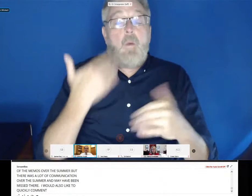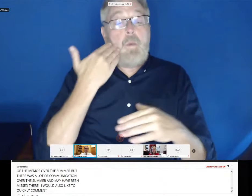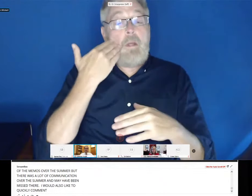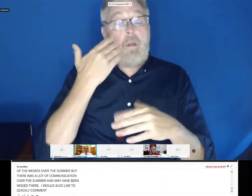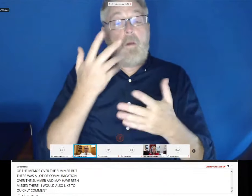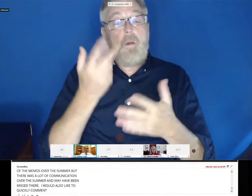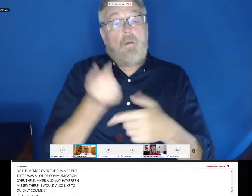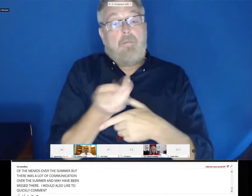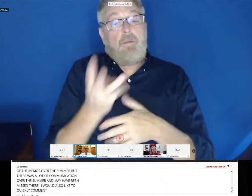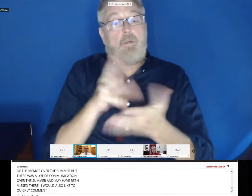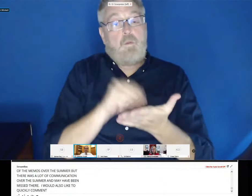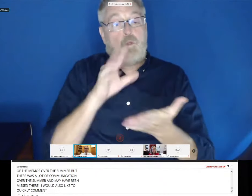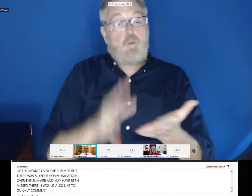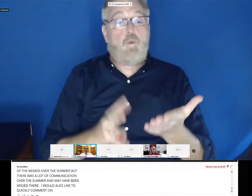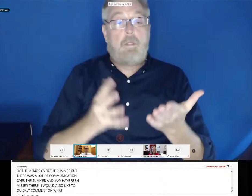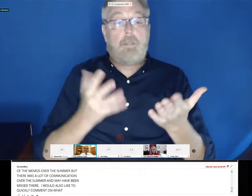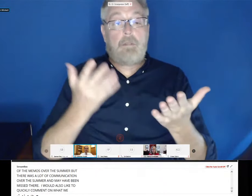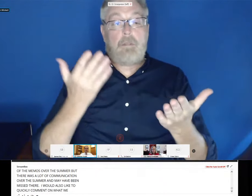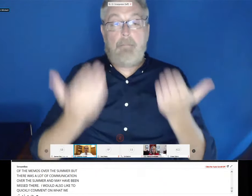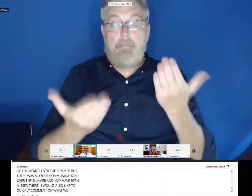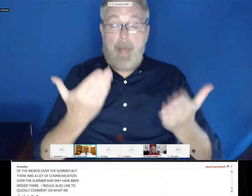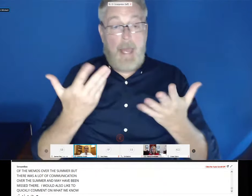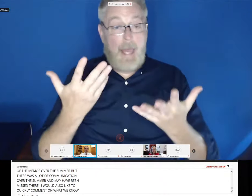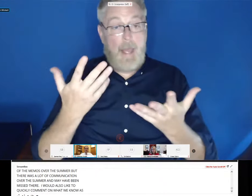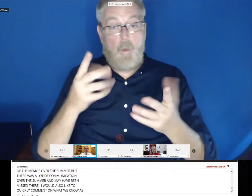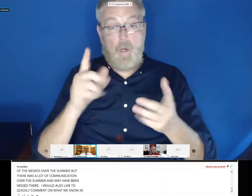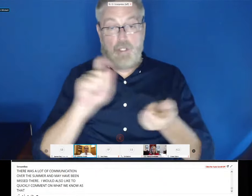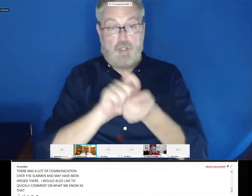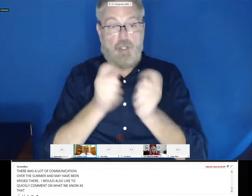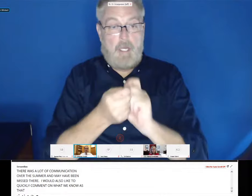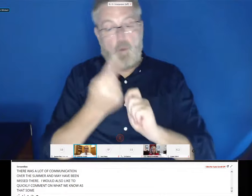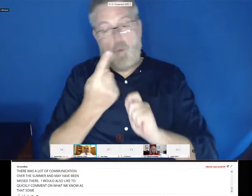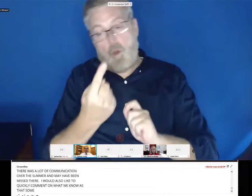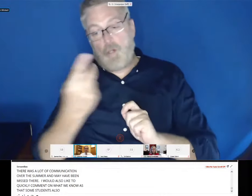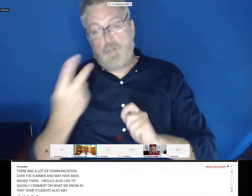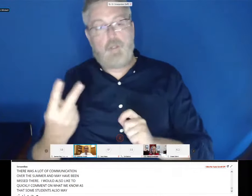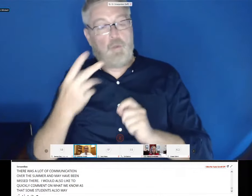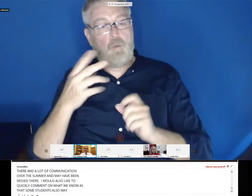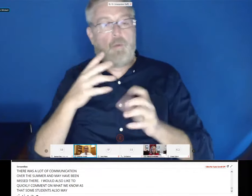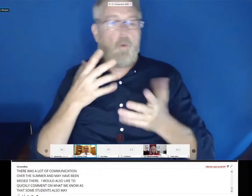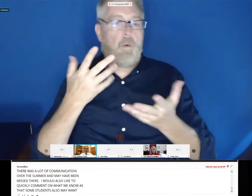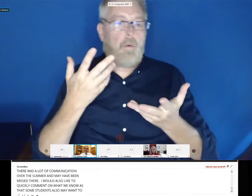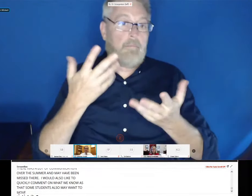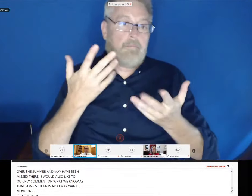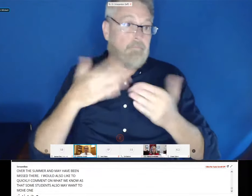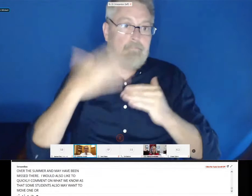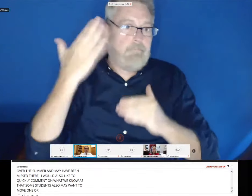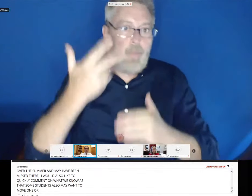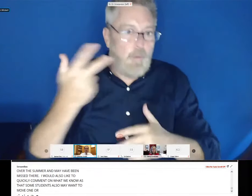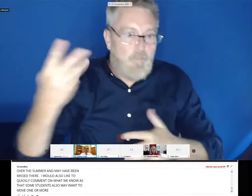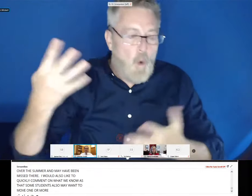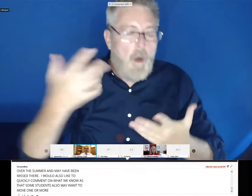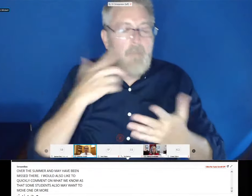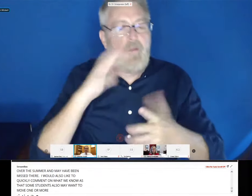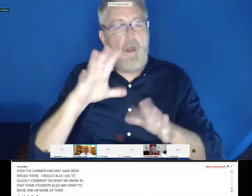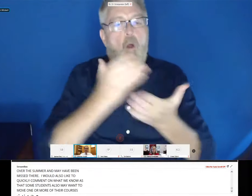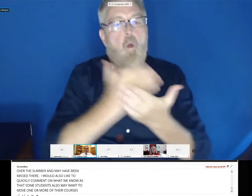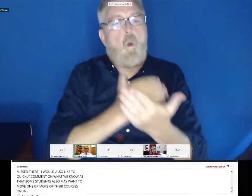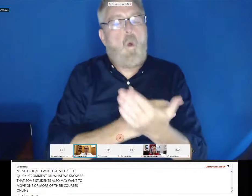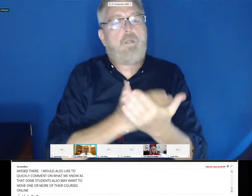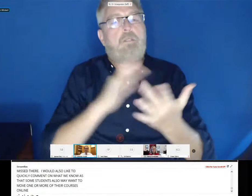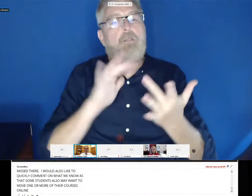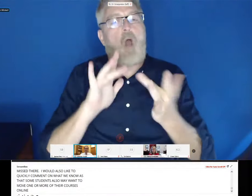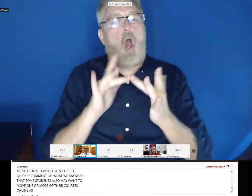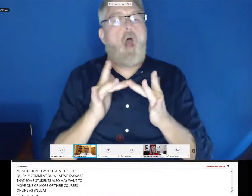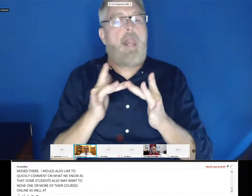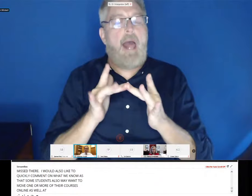some students also may want to move one or more of their courses online as well at this time. And I believe there was a question in the